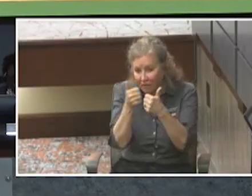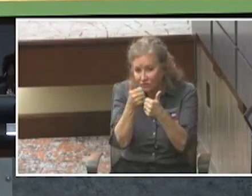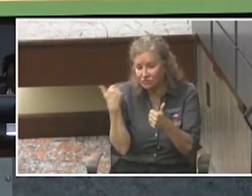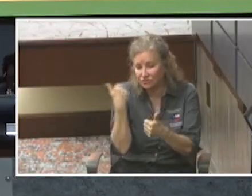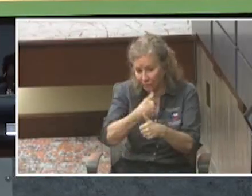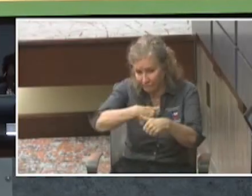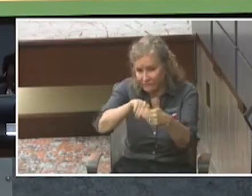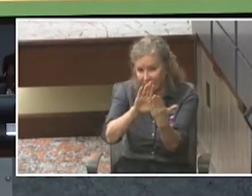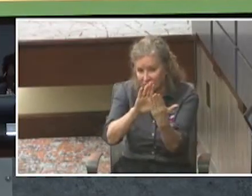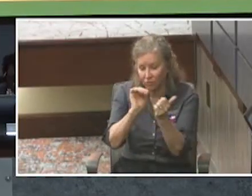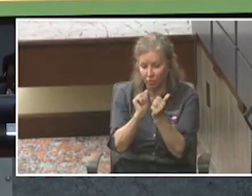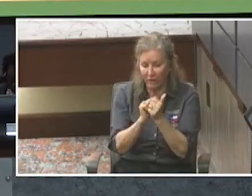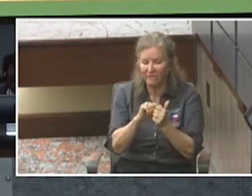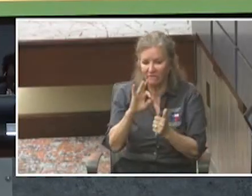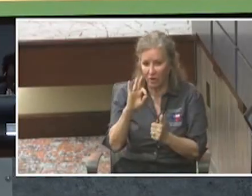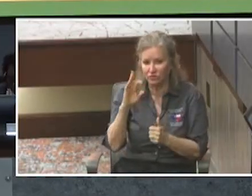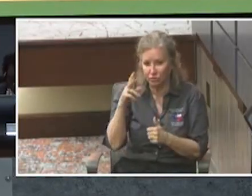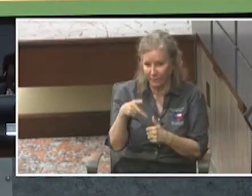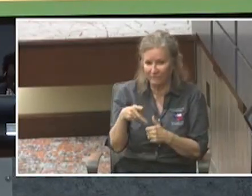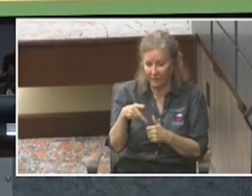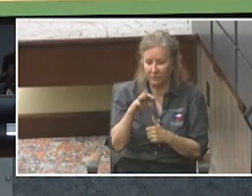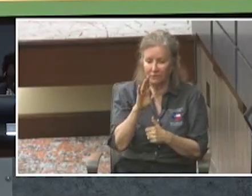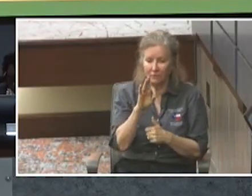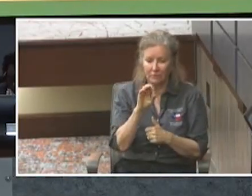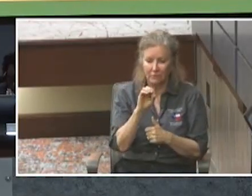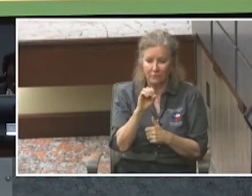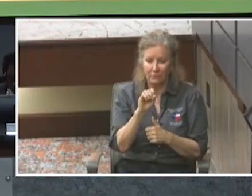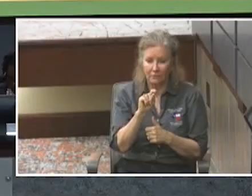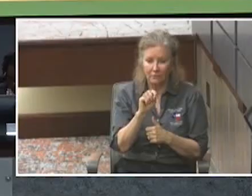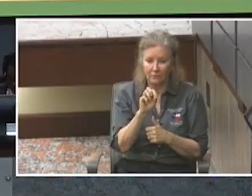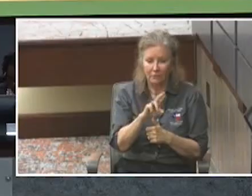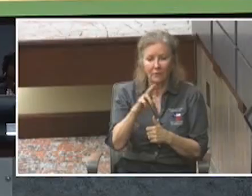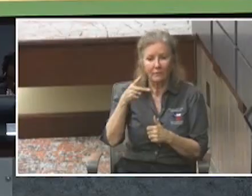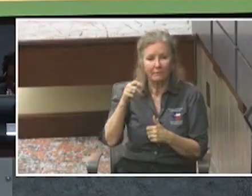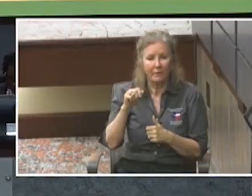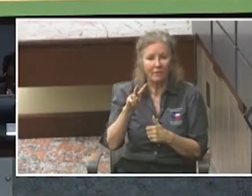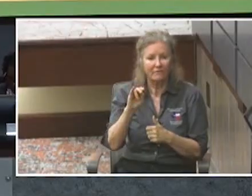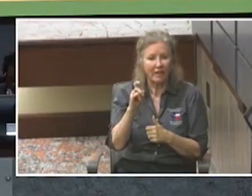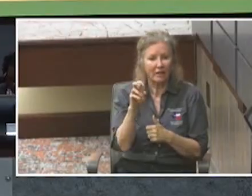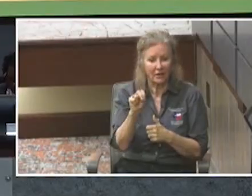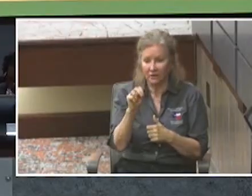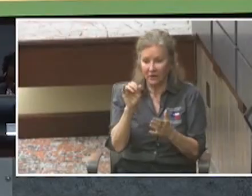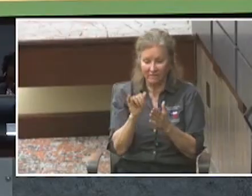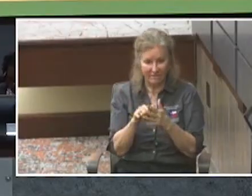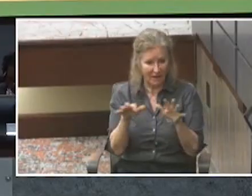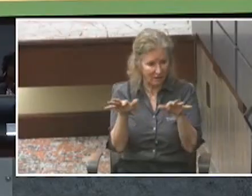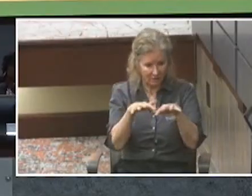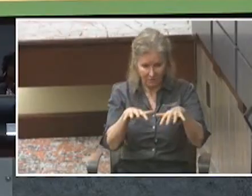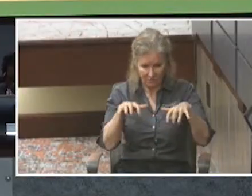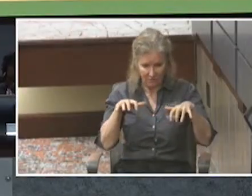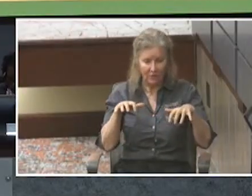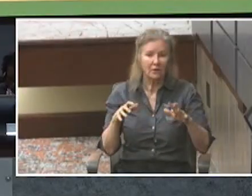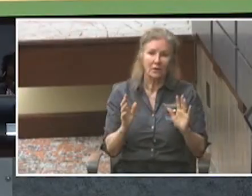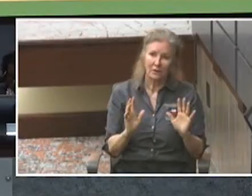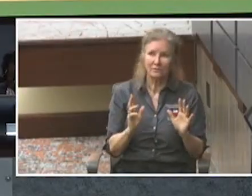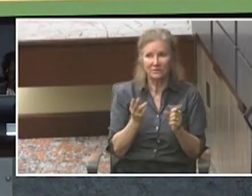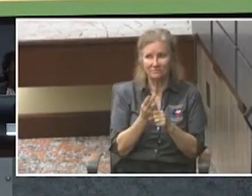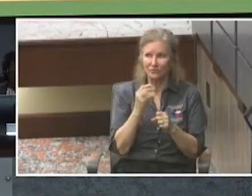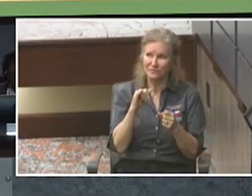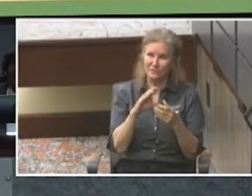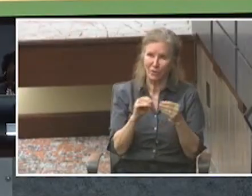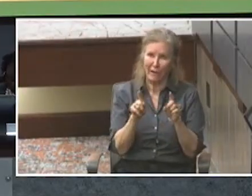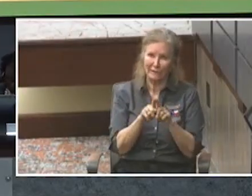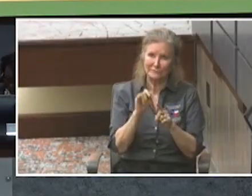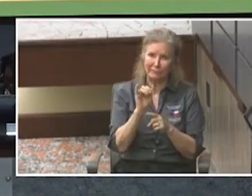the pavilion, one is just the arena size, and I kind of use it as kind of the 3 bears. It's either